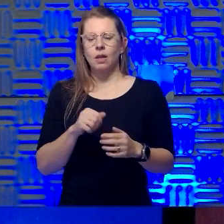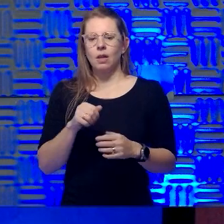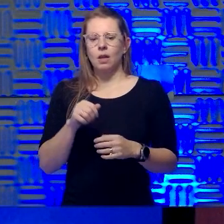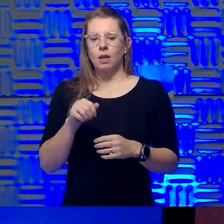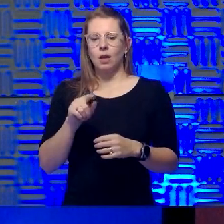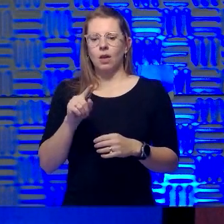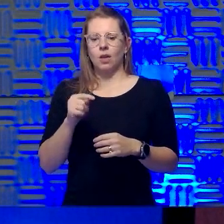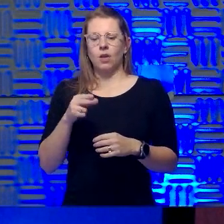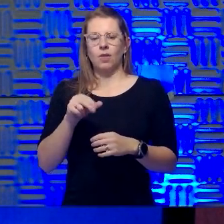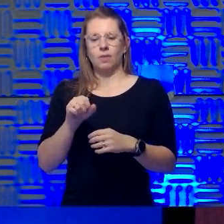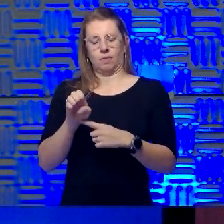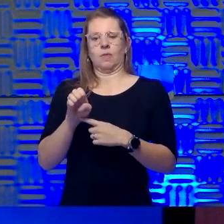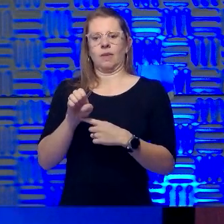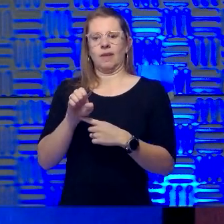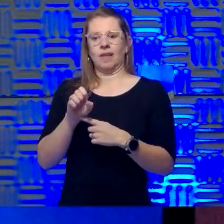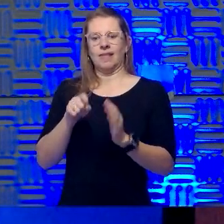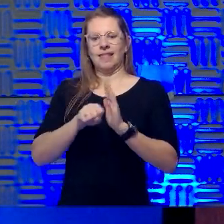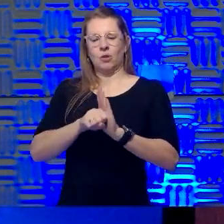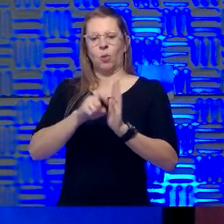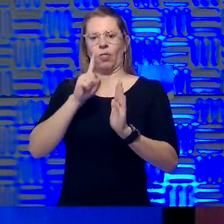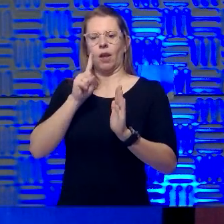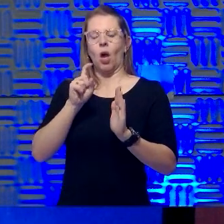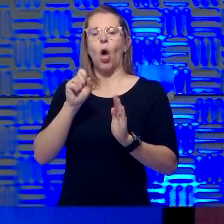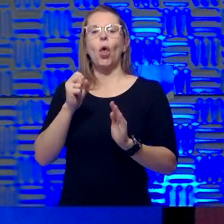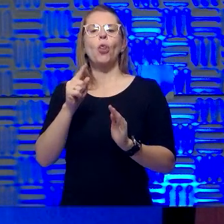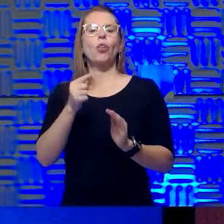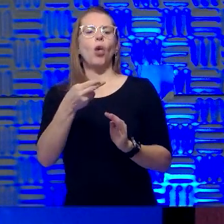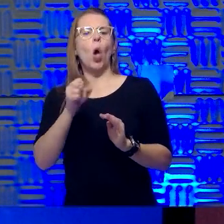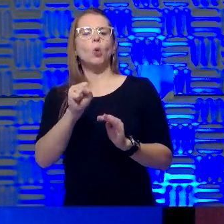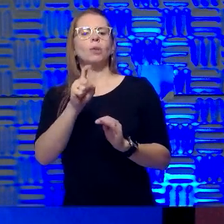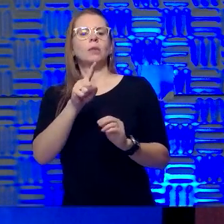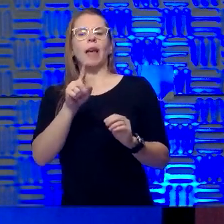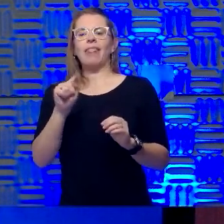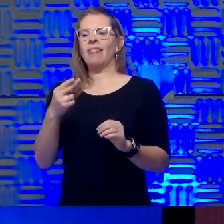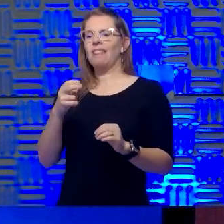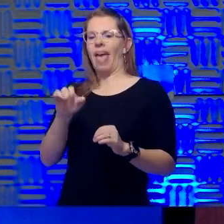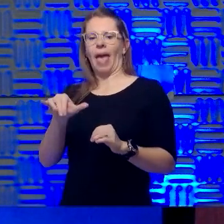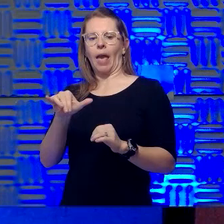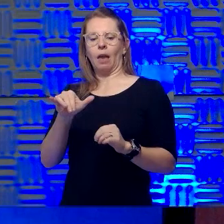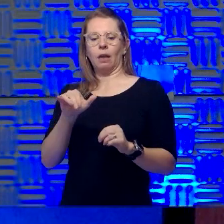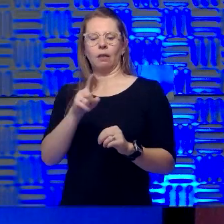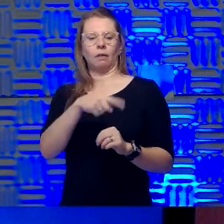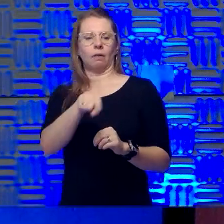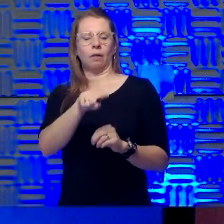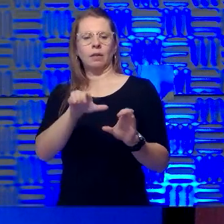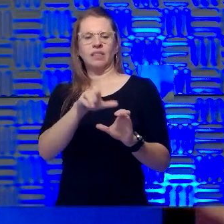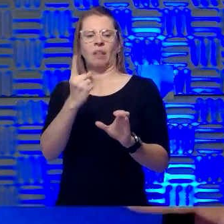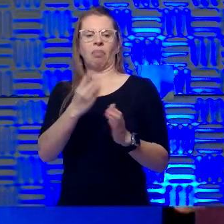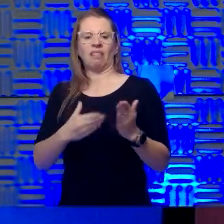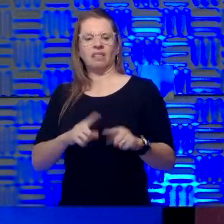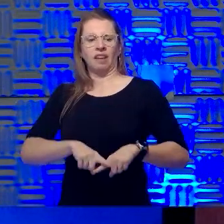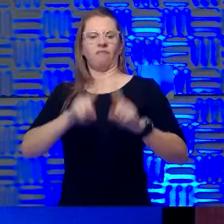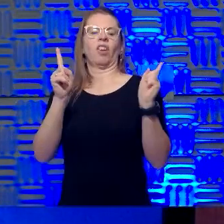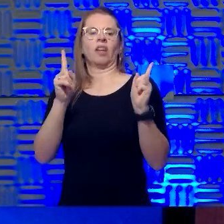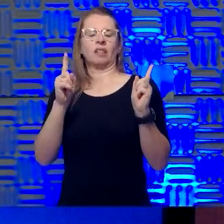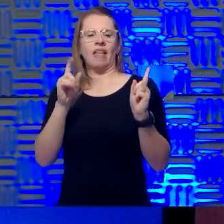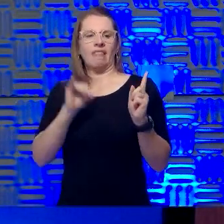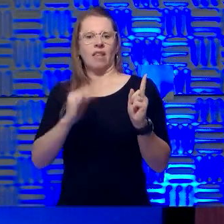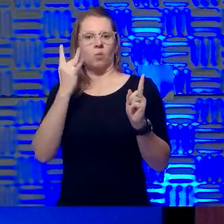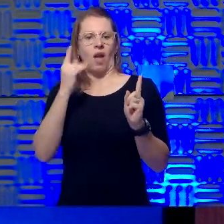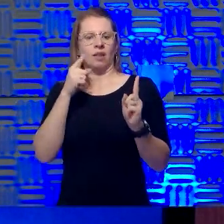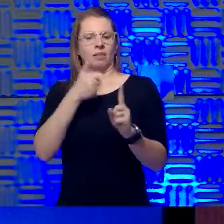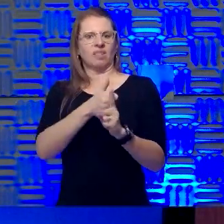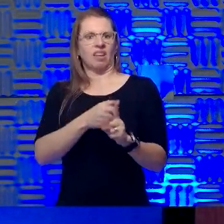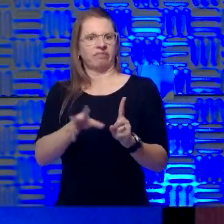they syndrome affects us when we start thinking that it only happens to those people because they did something different, or they're in congregant living,